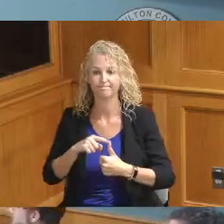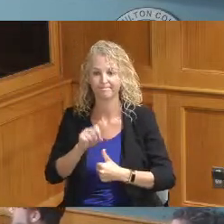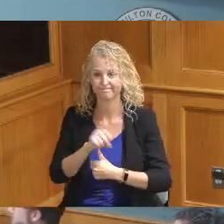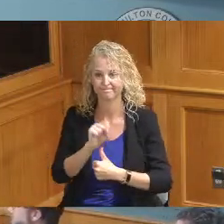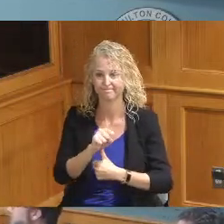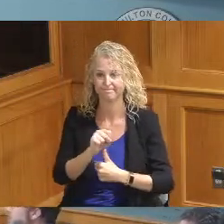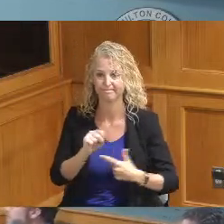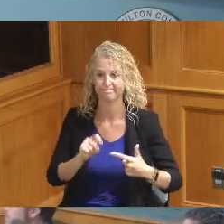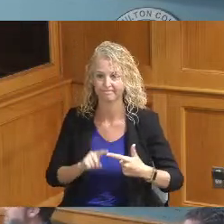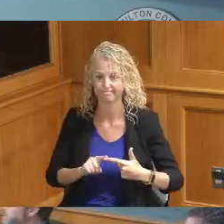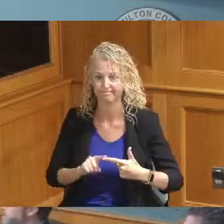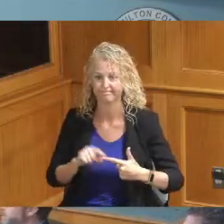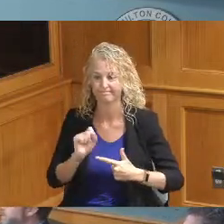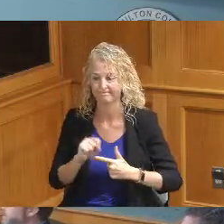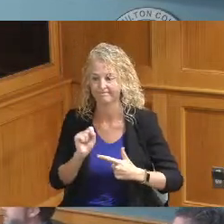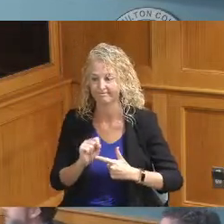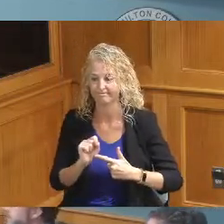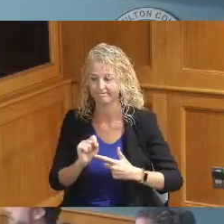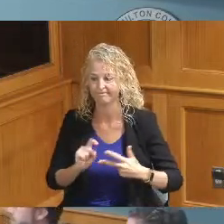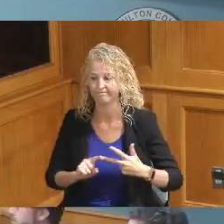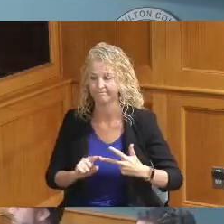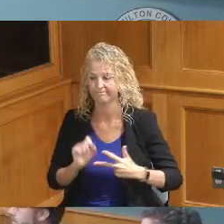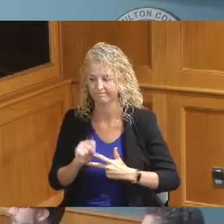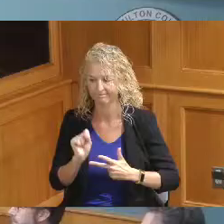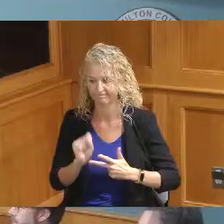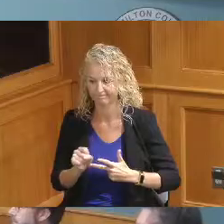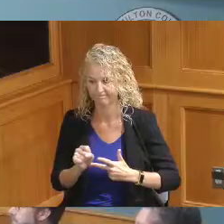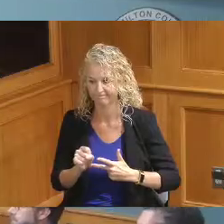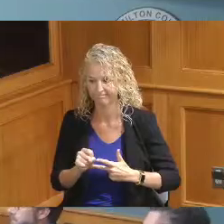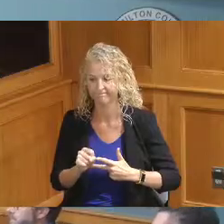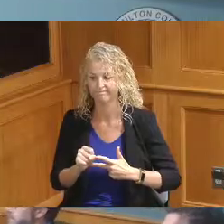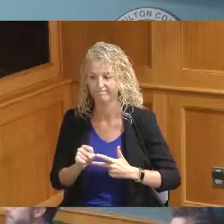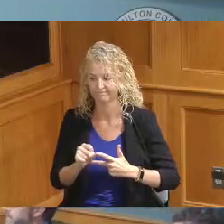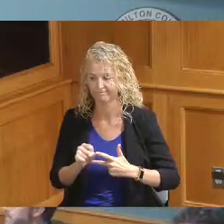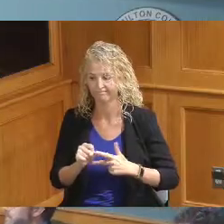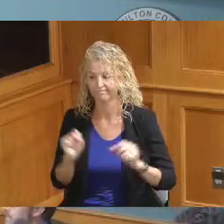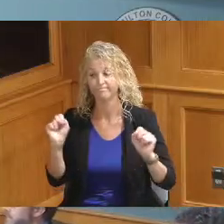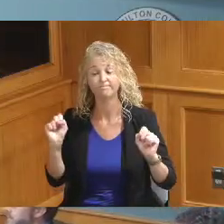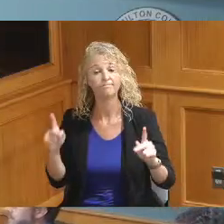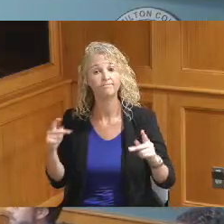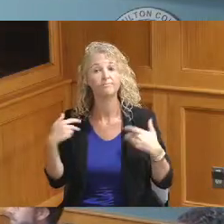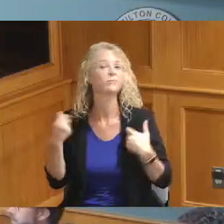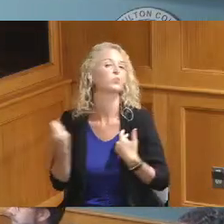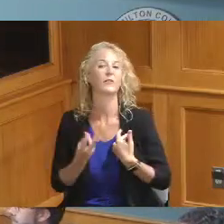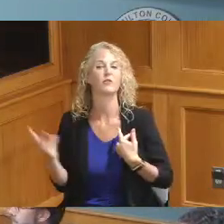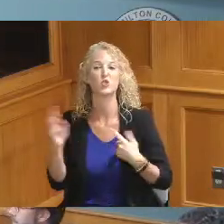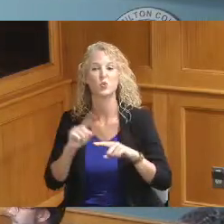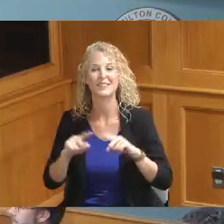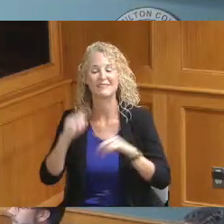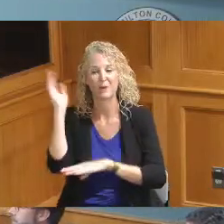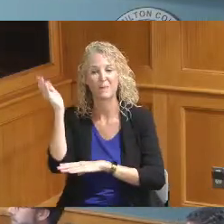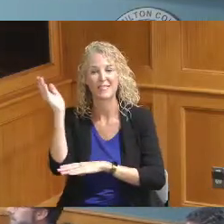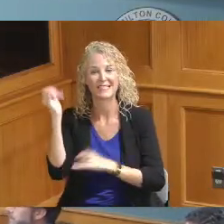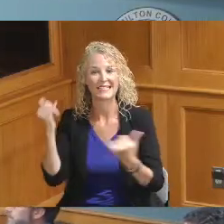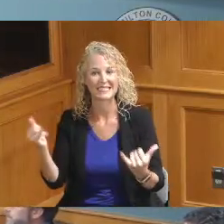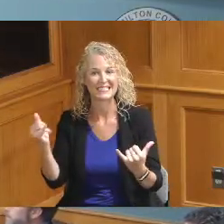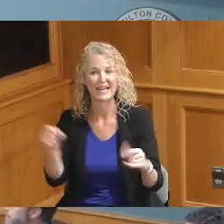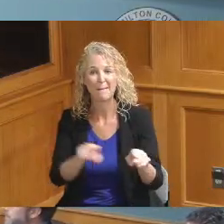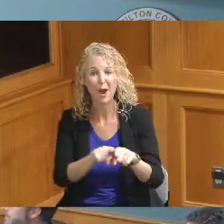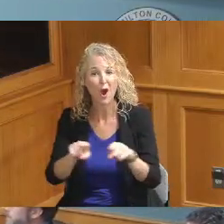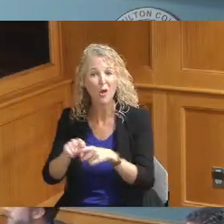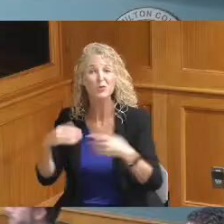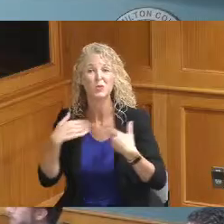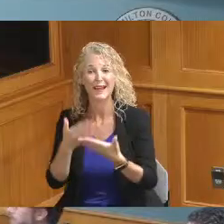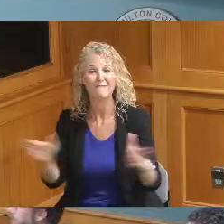Dreehouse. Yes? Commissioner Summer Dumas. Yes. Commissioner Reese. Yes. Thank you. We've got a couple of different presentations today, but we also have